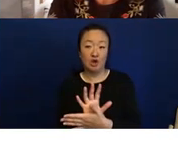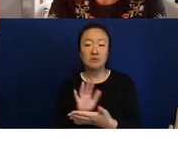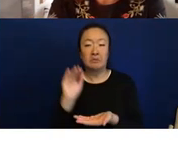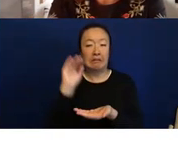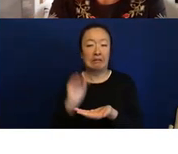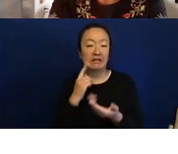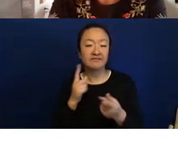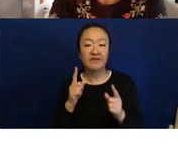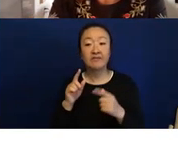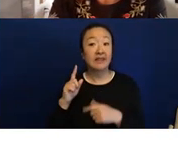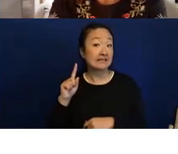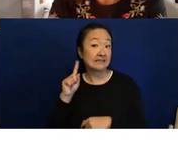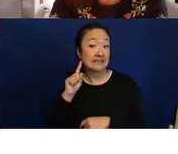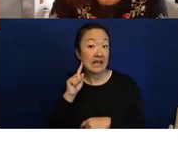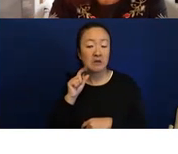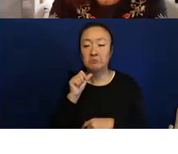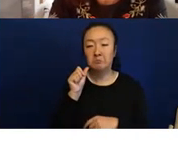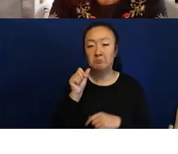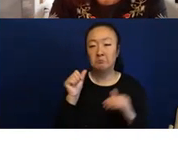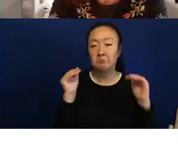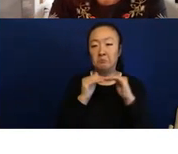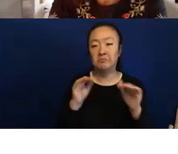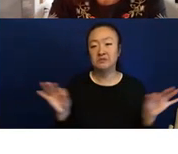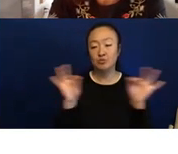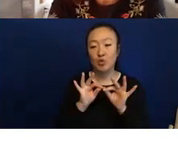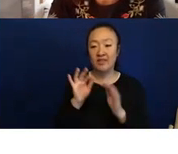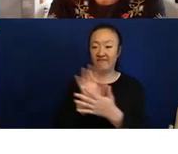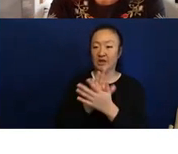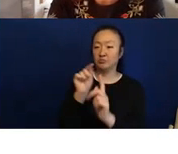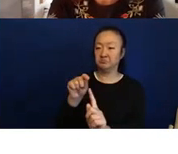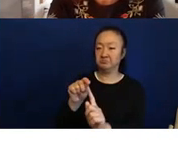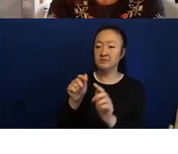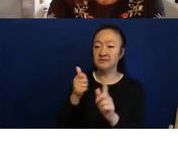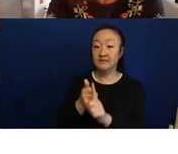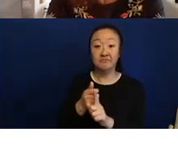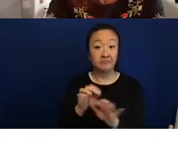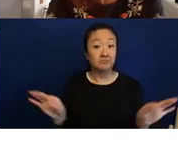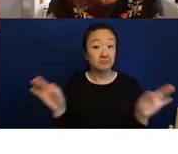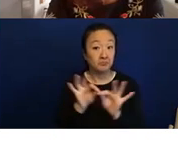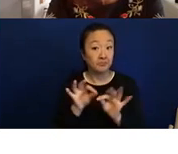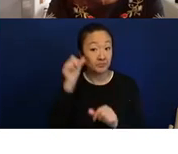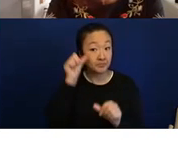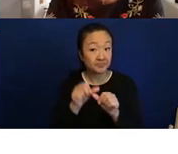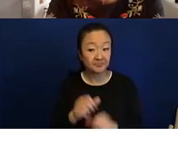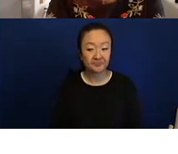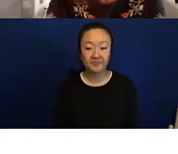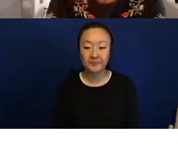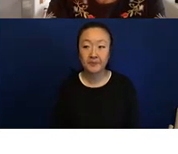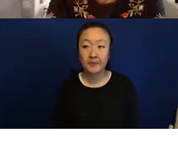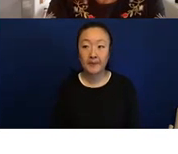sound isn't as important as the video. So just remember that.